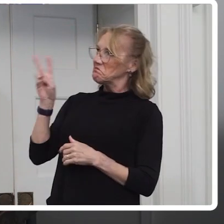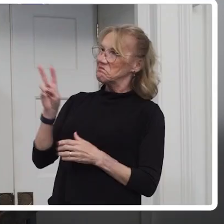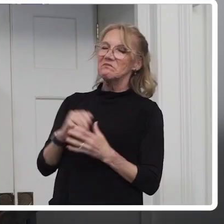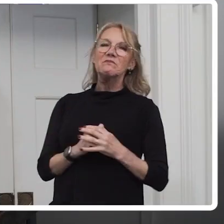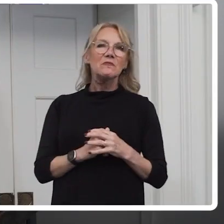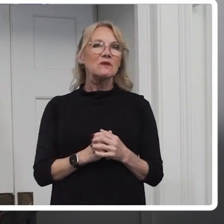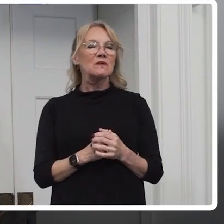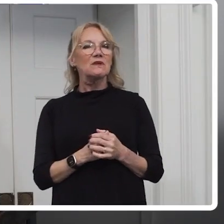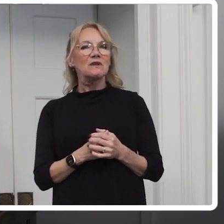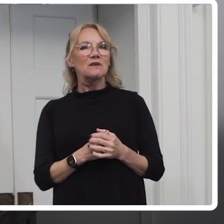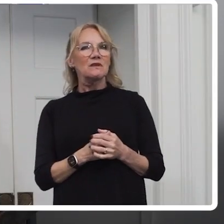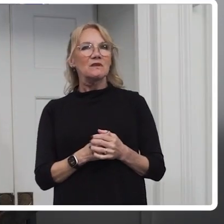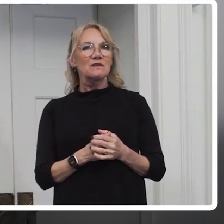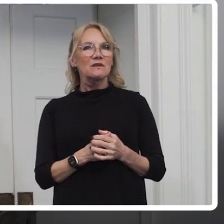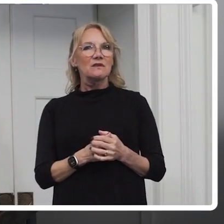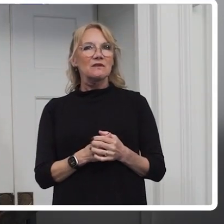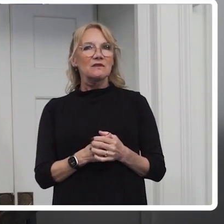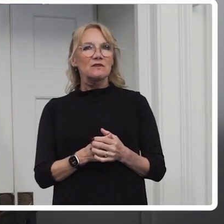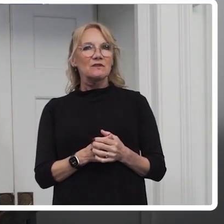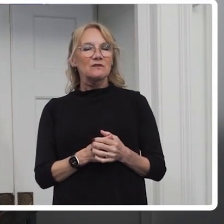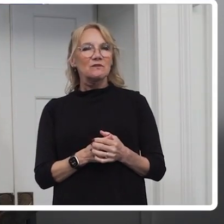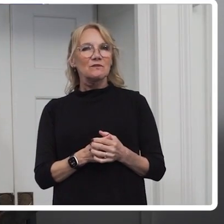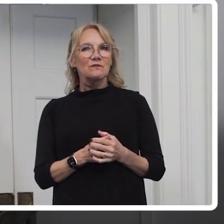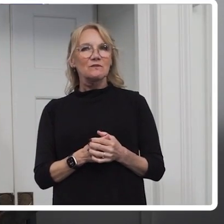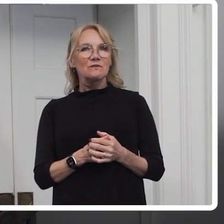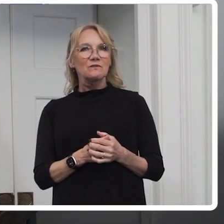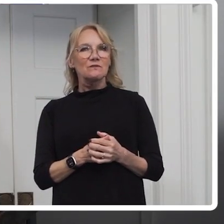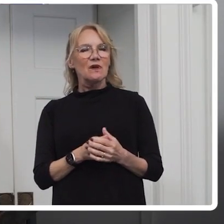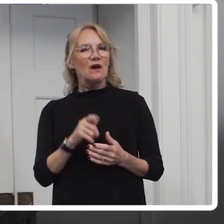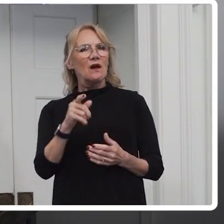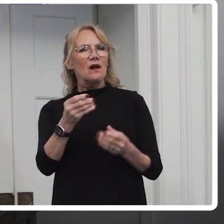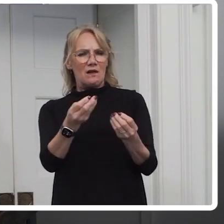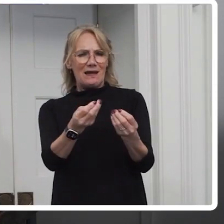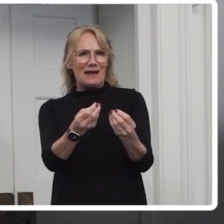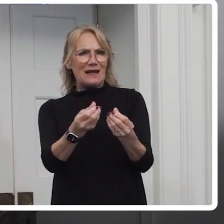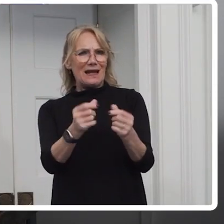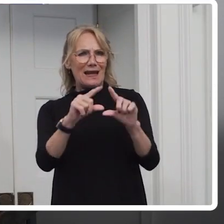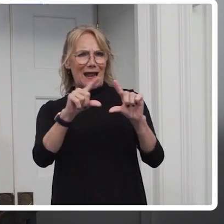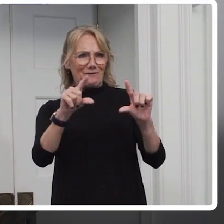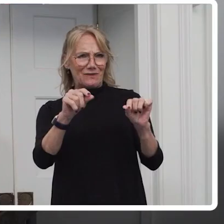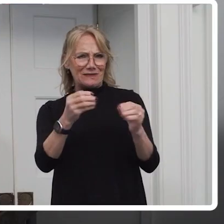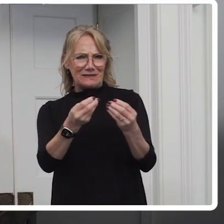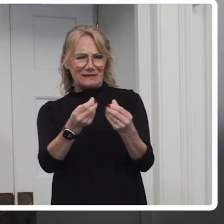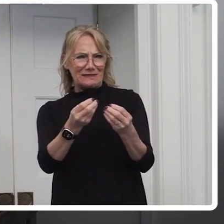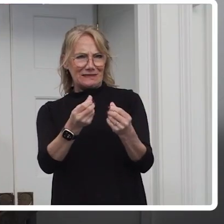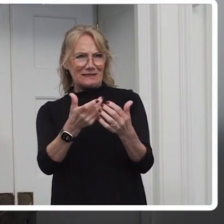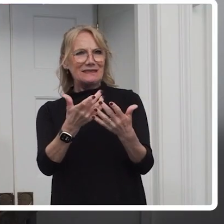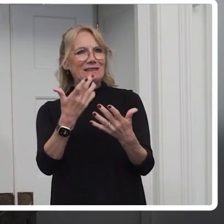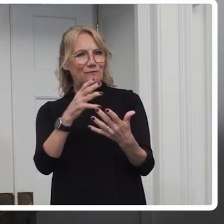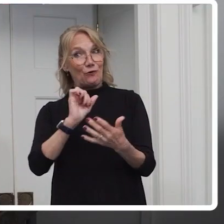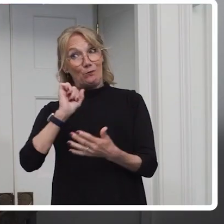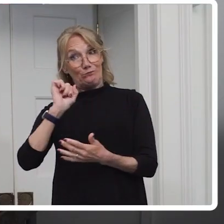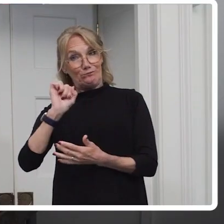shape. But that is how it's used. And so we've used the canvas of, it's actually a roll of canvas from